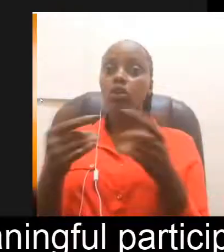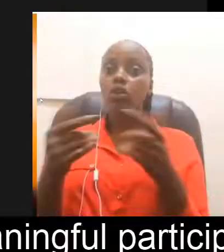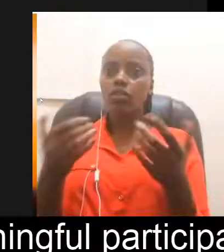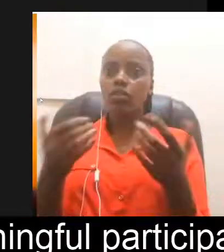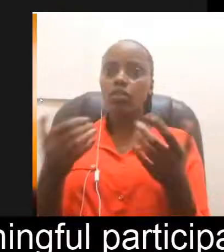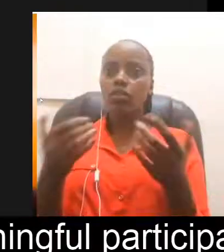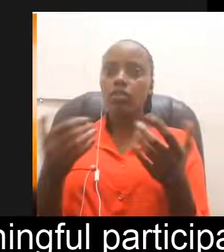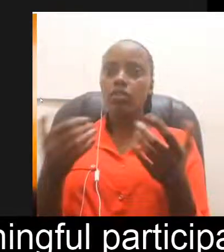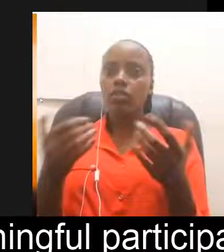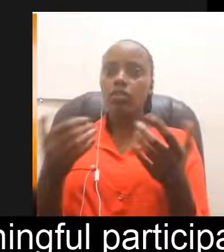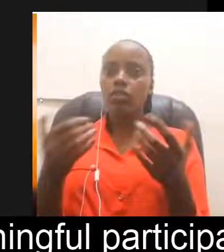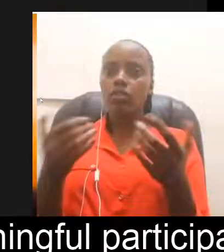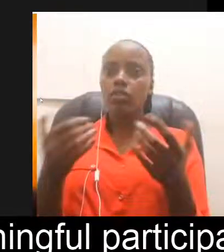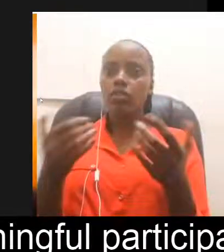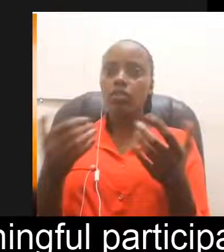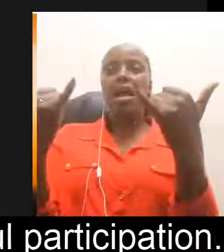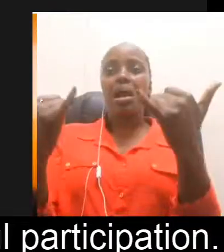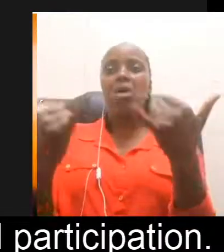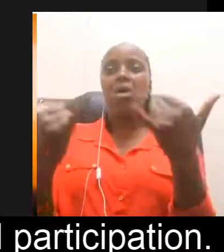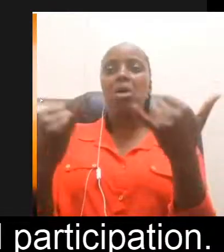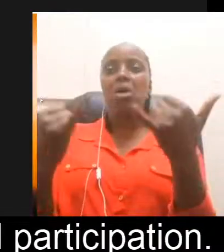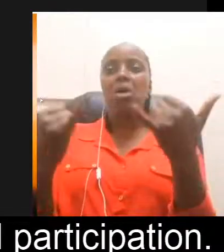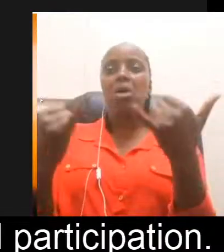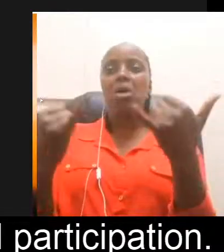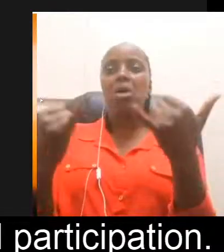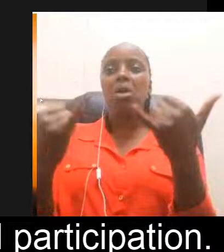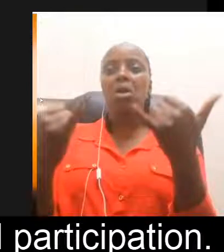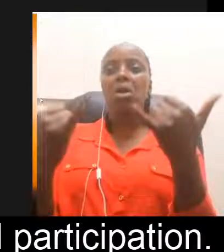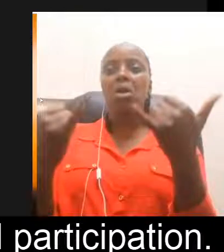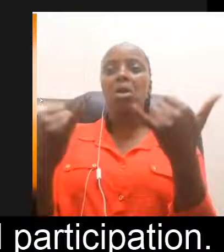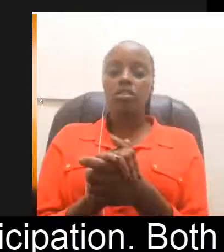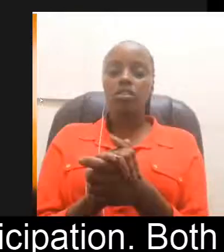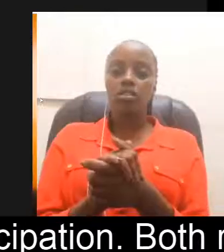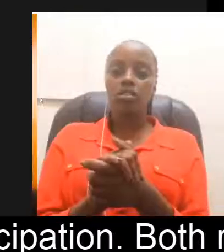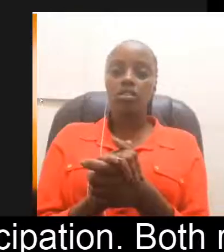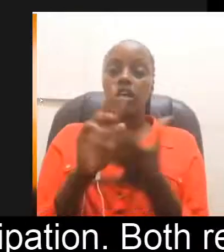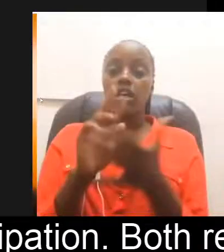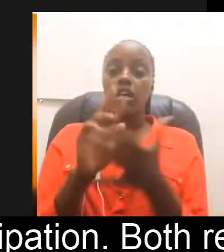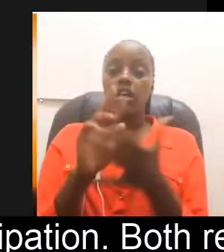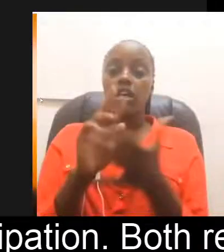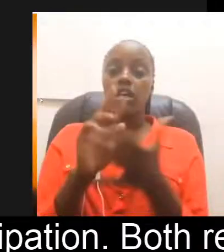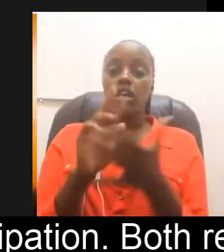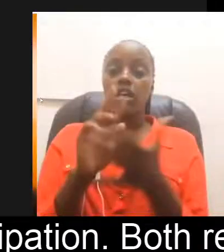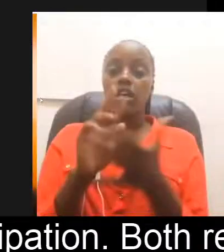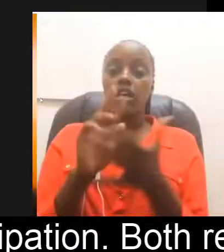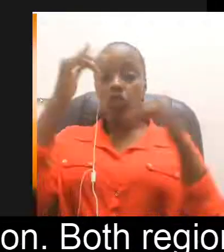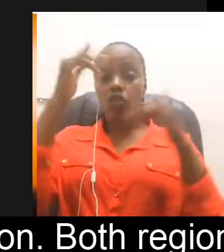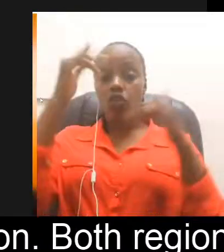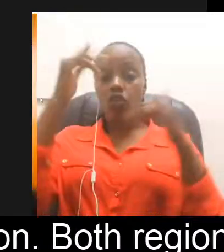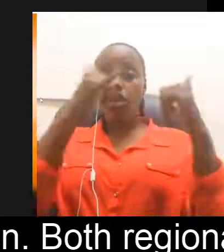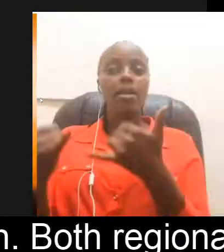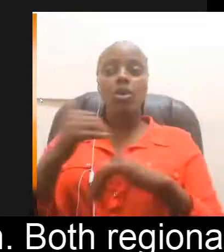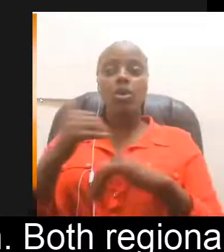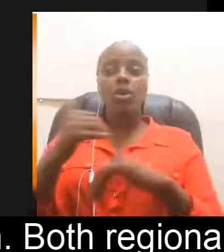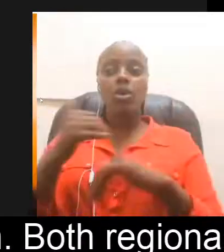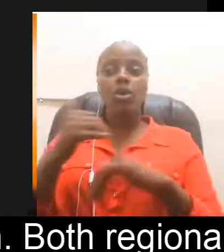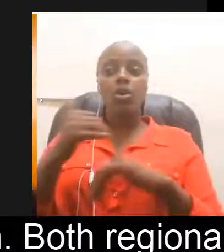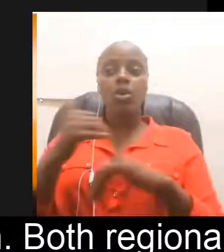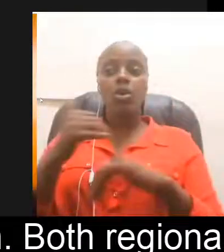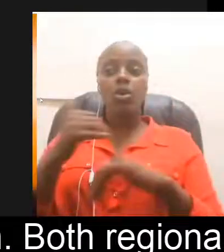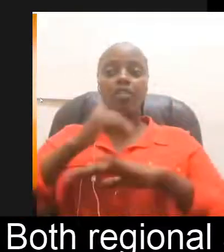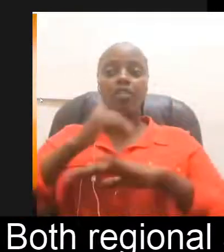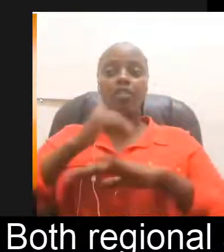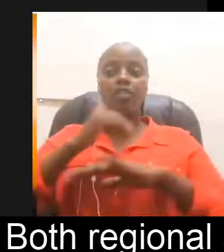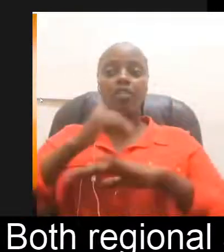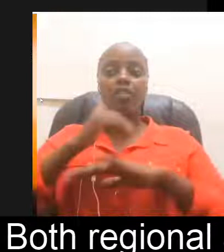done, definitely the resources for implementation are limited, and that